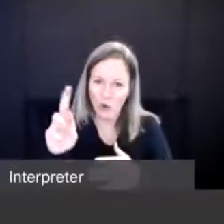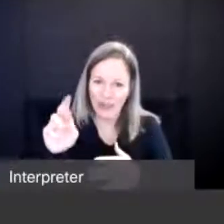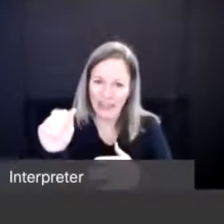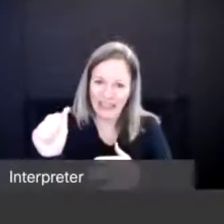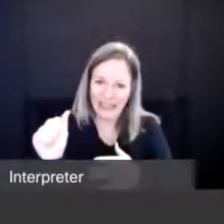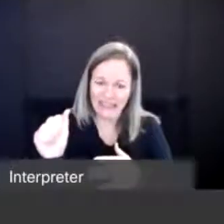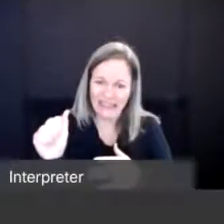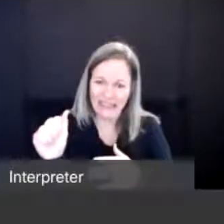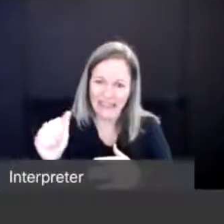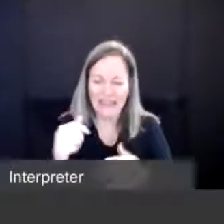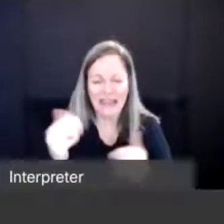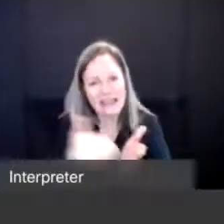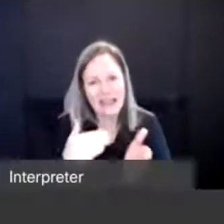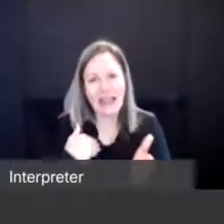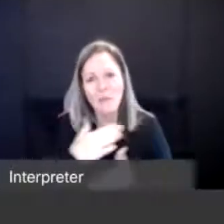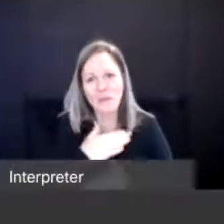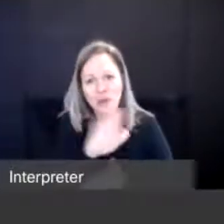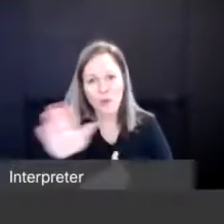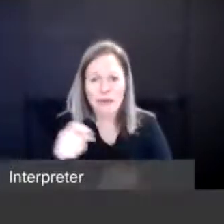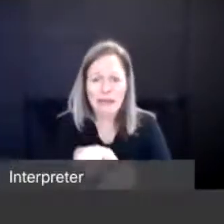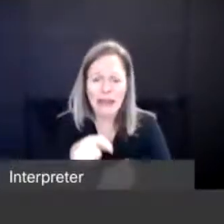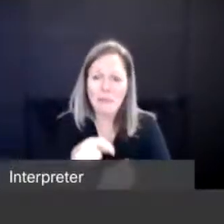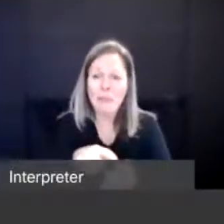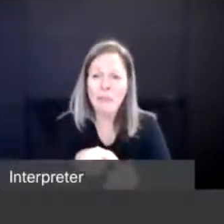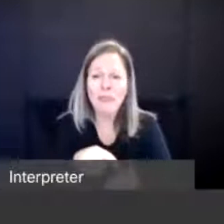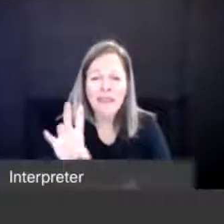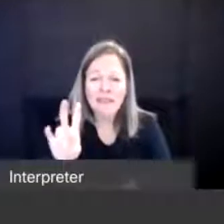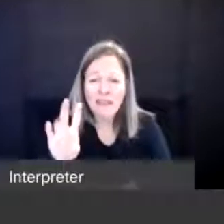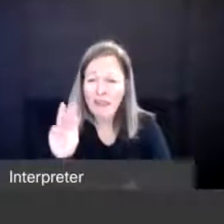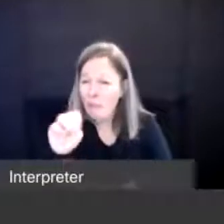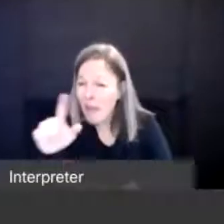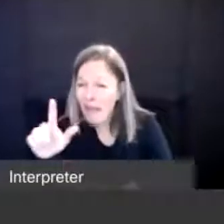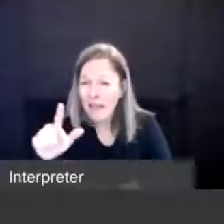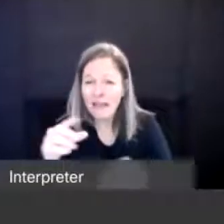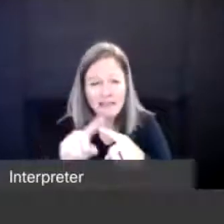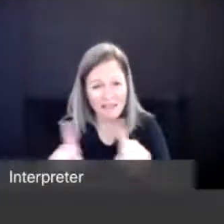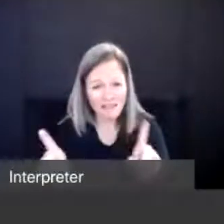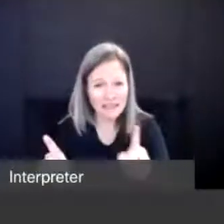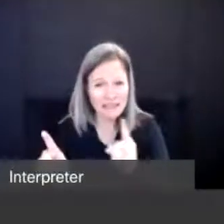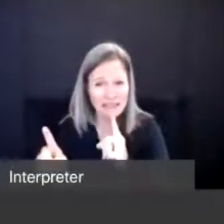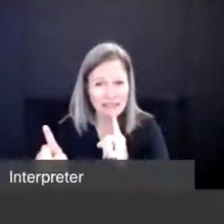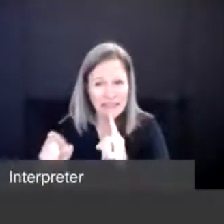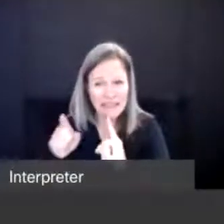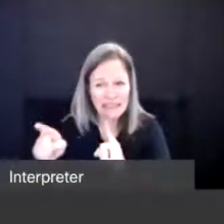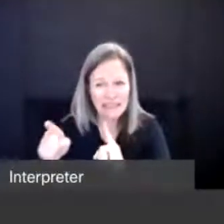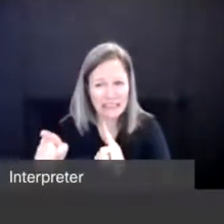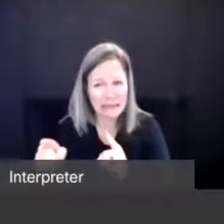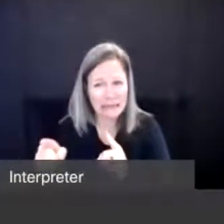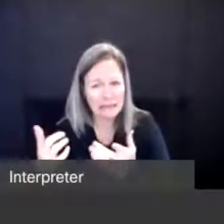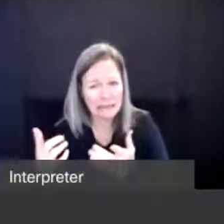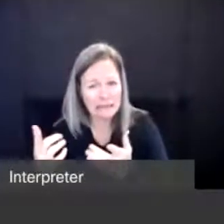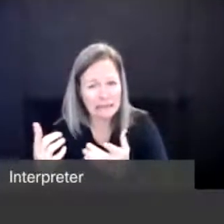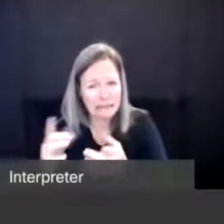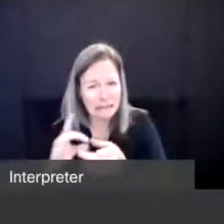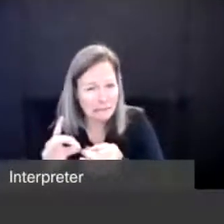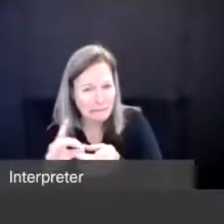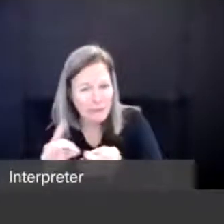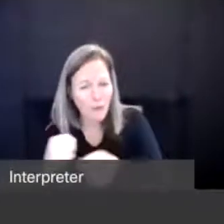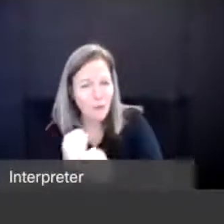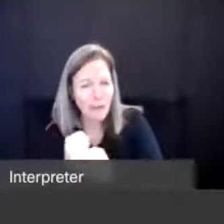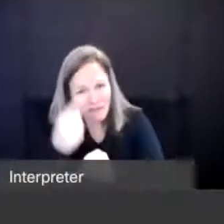I appreciate the time, and a 7 mil difference is what he alluded to that would make for us and our